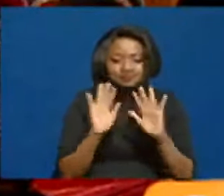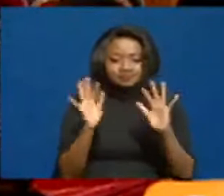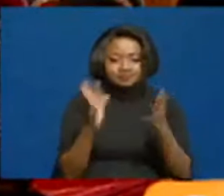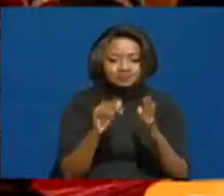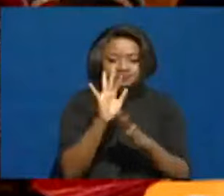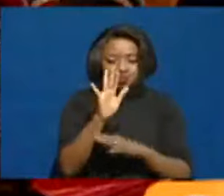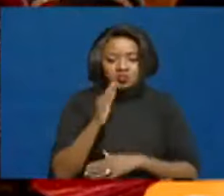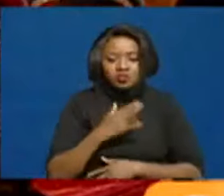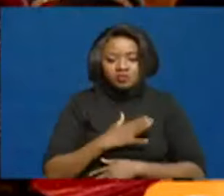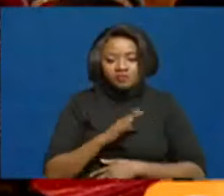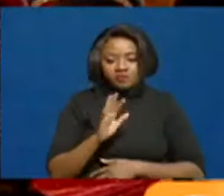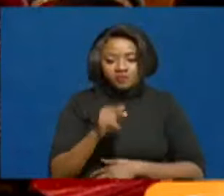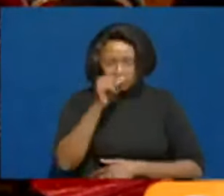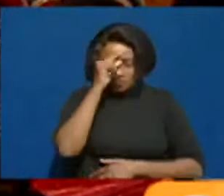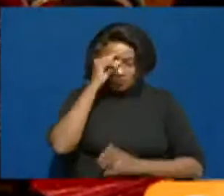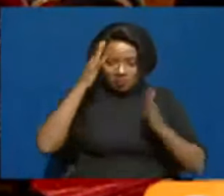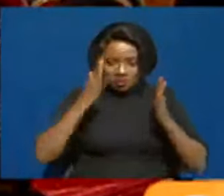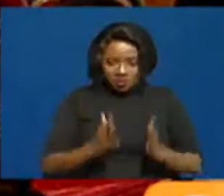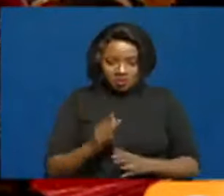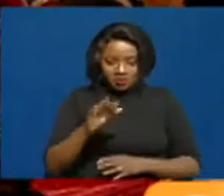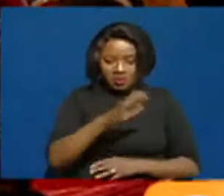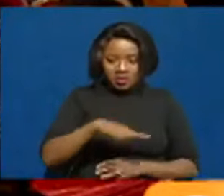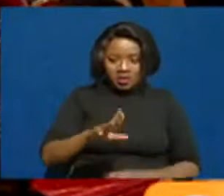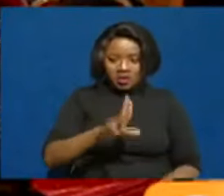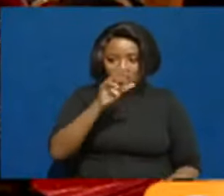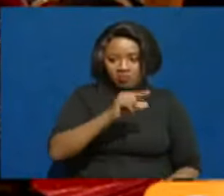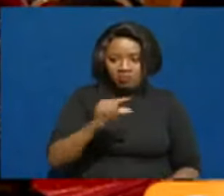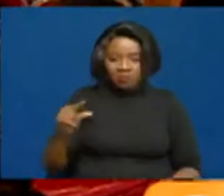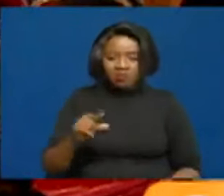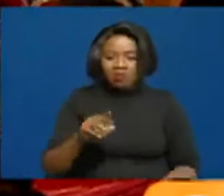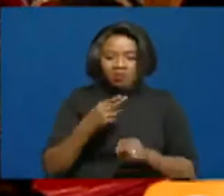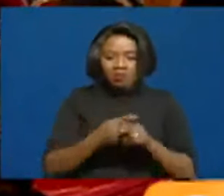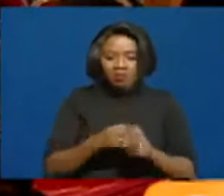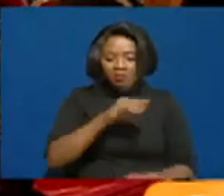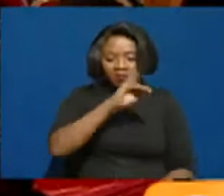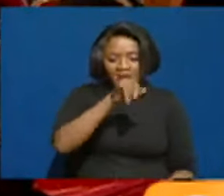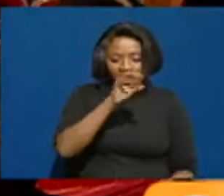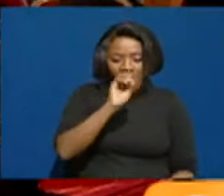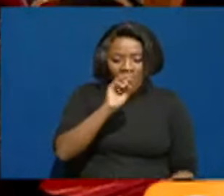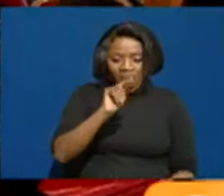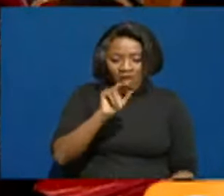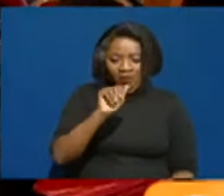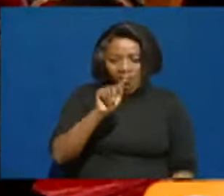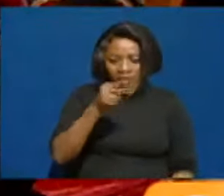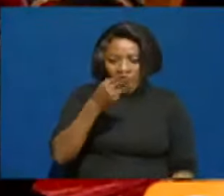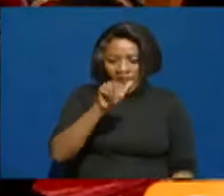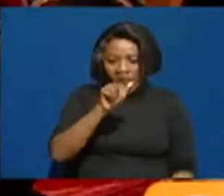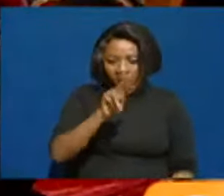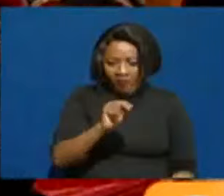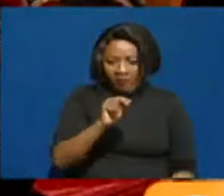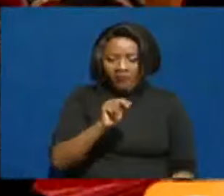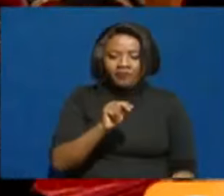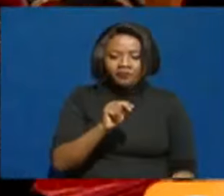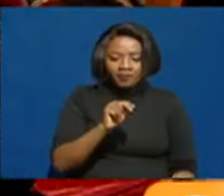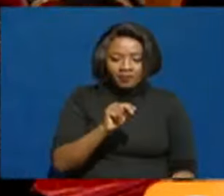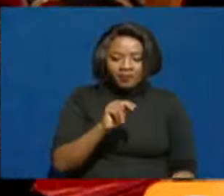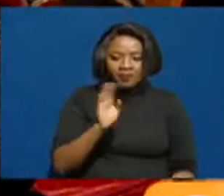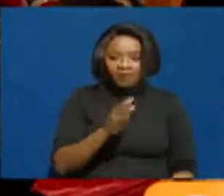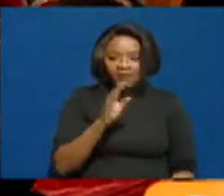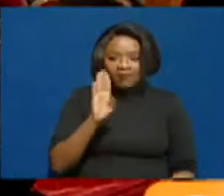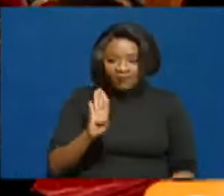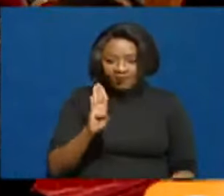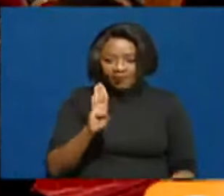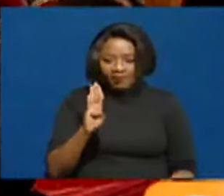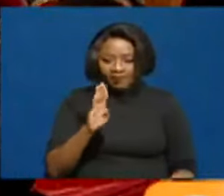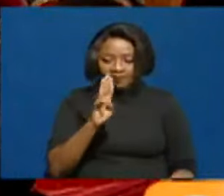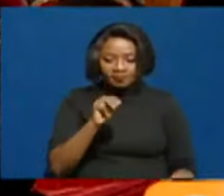Excellency, the Governor of Uasin Gishu, Dr. Jonathan B., a.k.a. Koti Moja. I want to